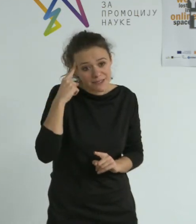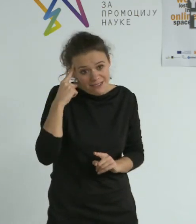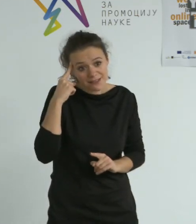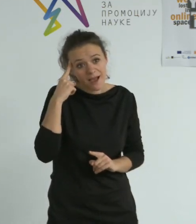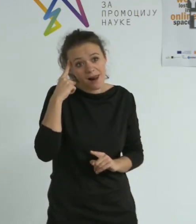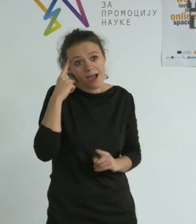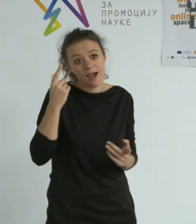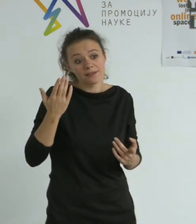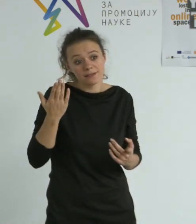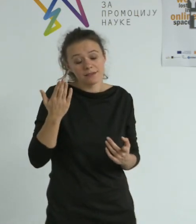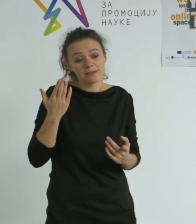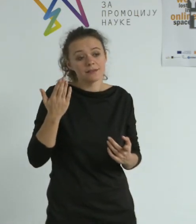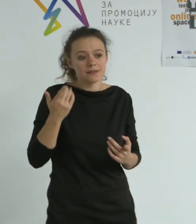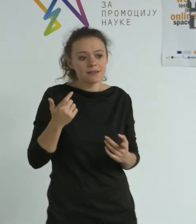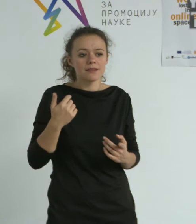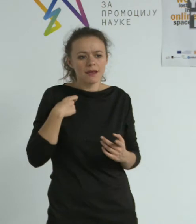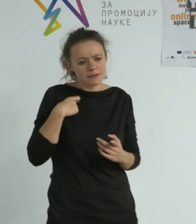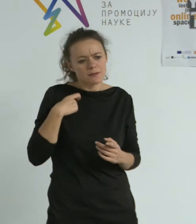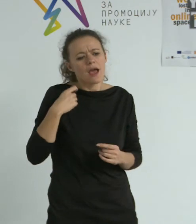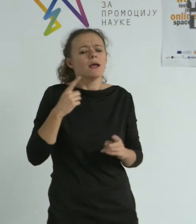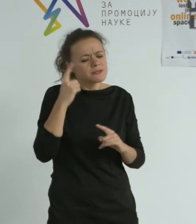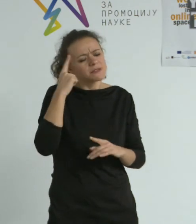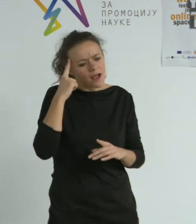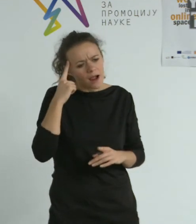know that stuff, but